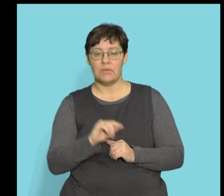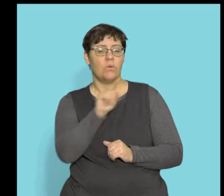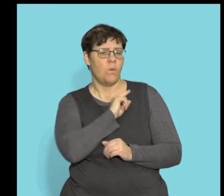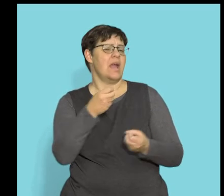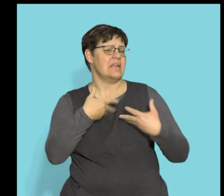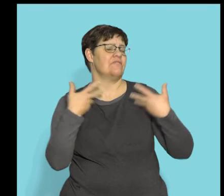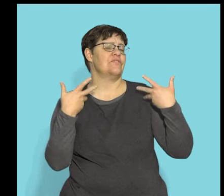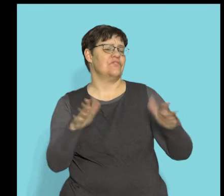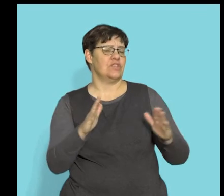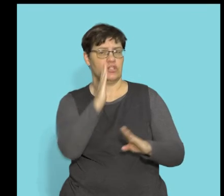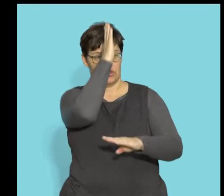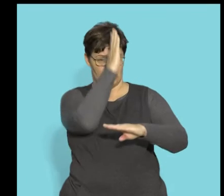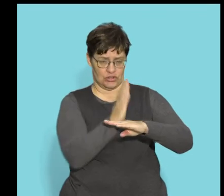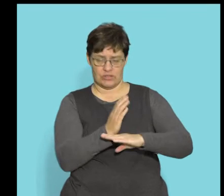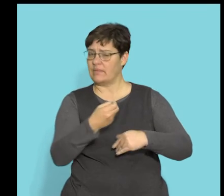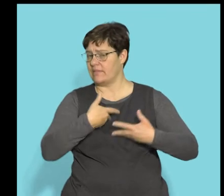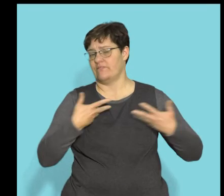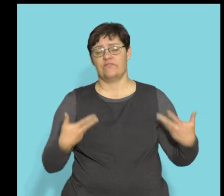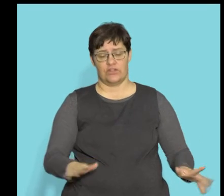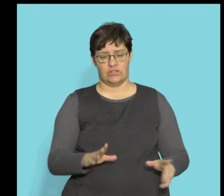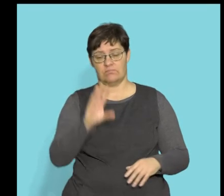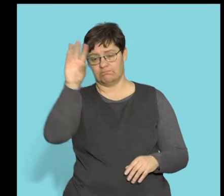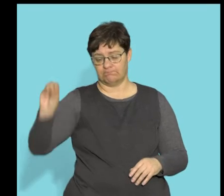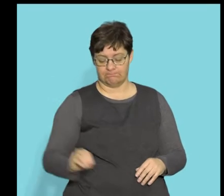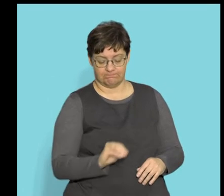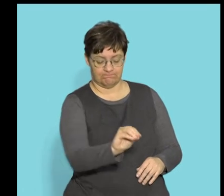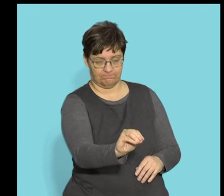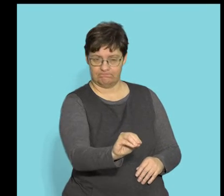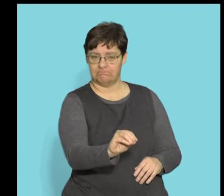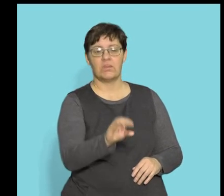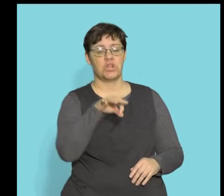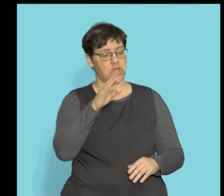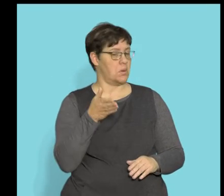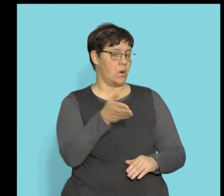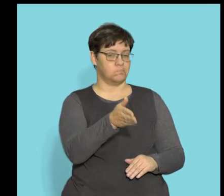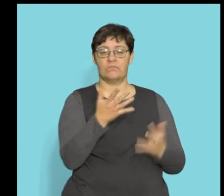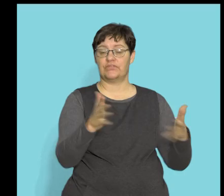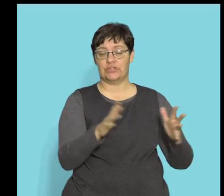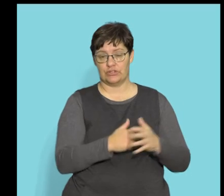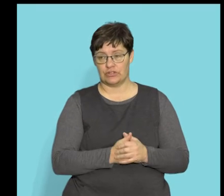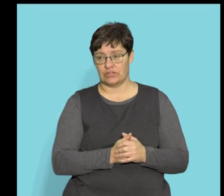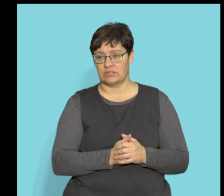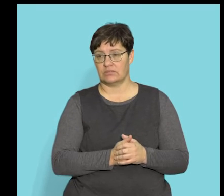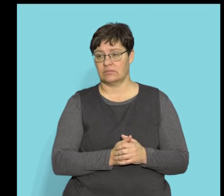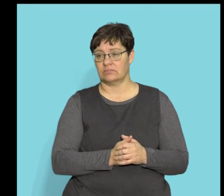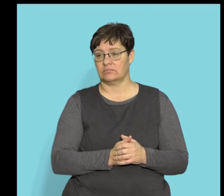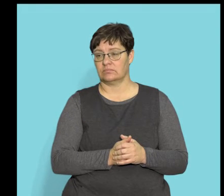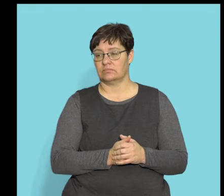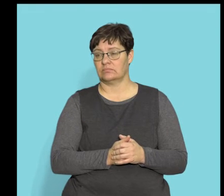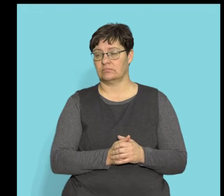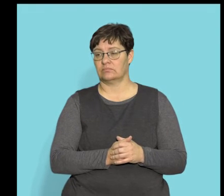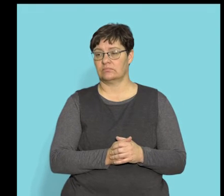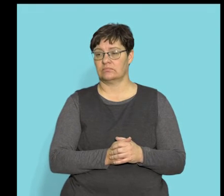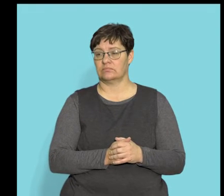have been given the perpendicular height, it means I can substitute it straight into my formula. So I'm going to